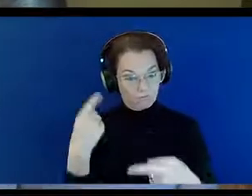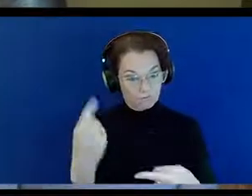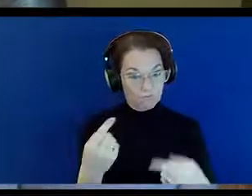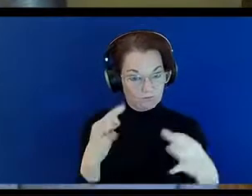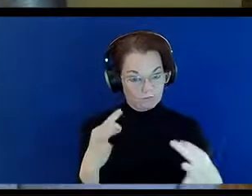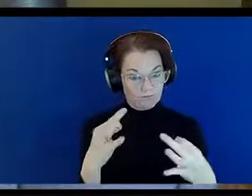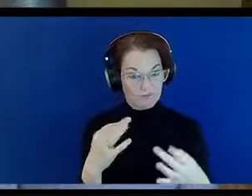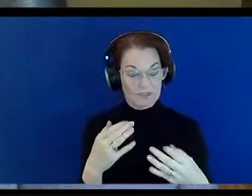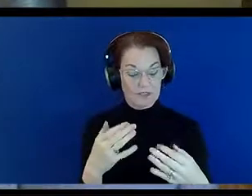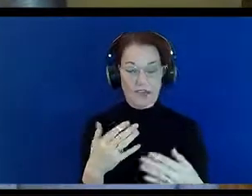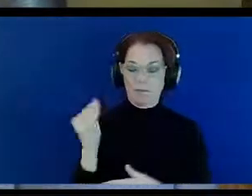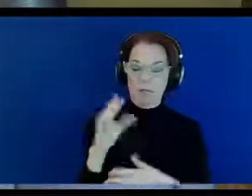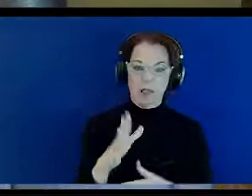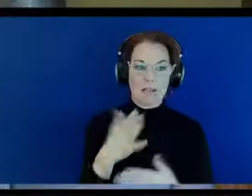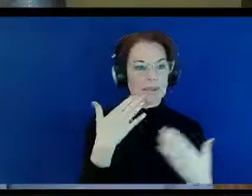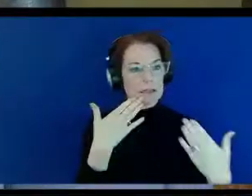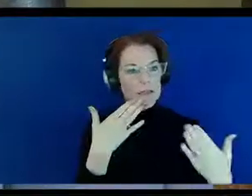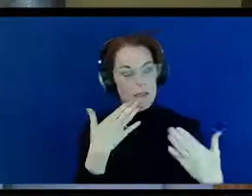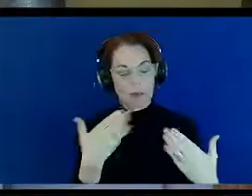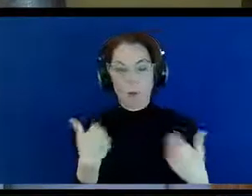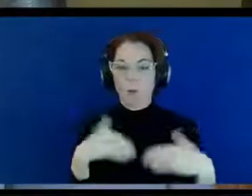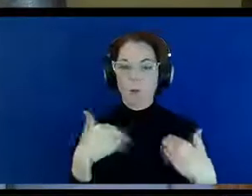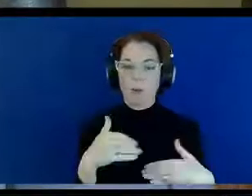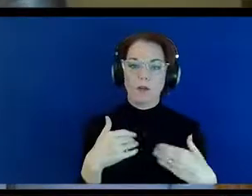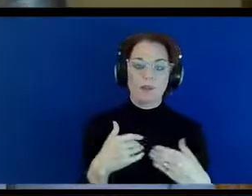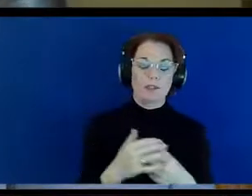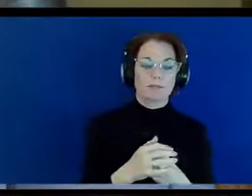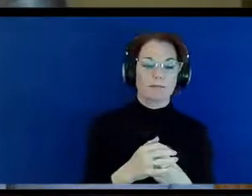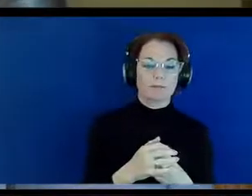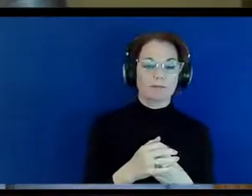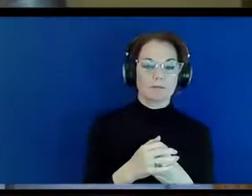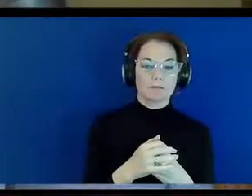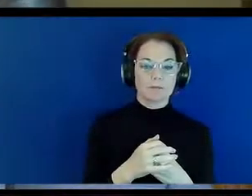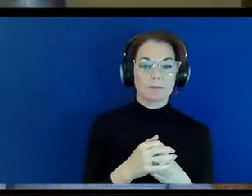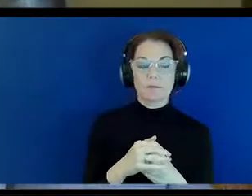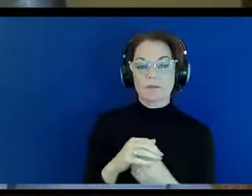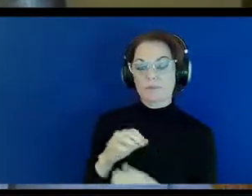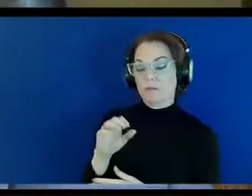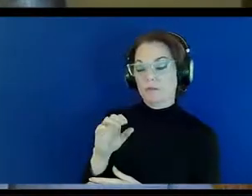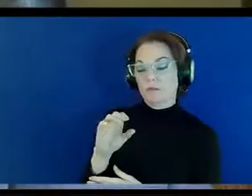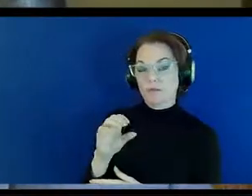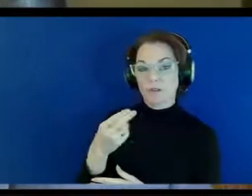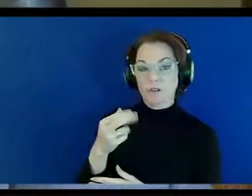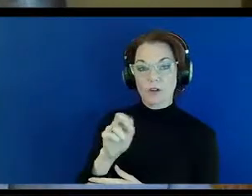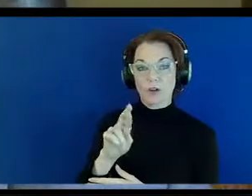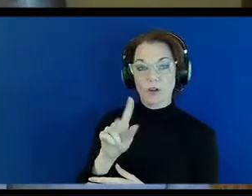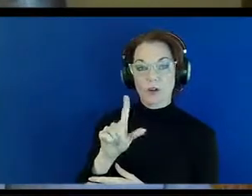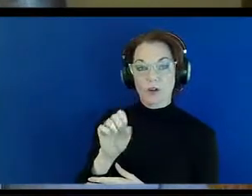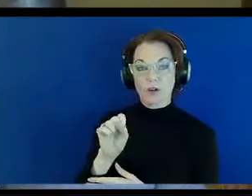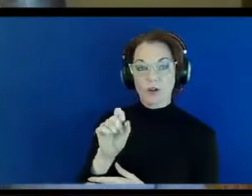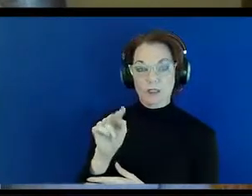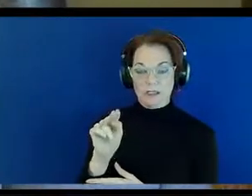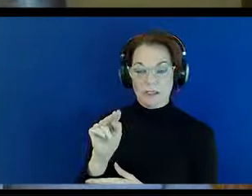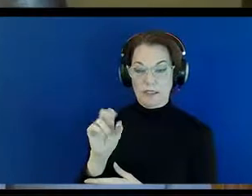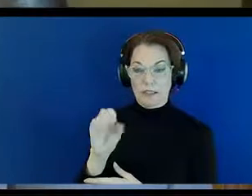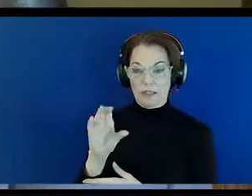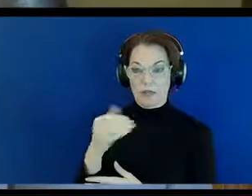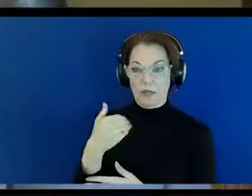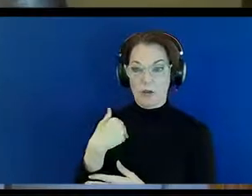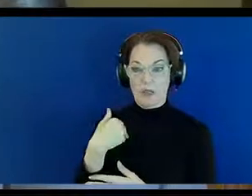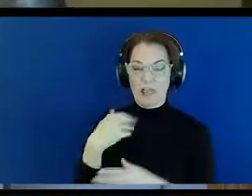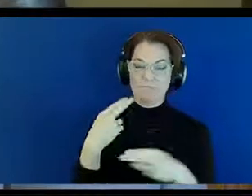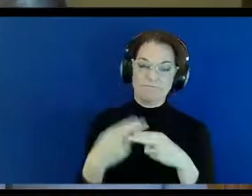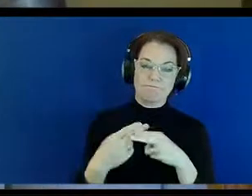is a blessing, and it's good to hear, Chairman Casey. For example, in Charleston, South Carolina, we are now building something called the Granny Flats,